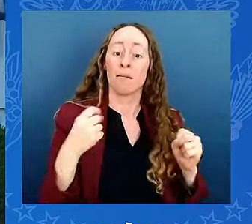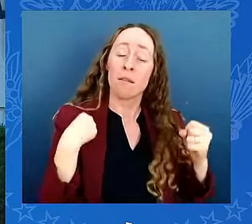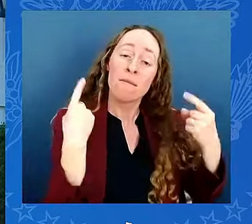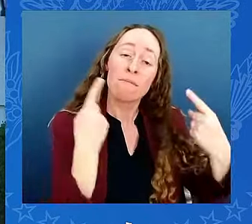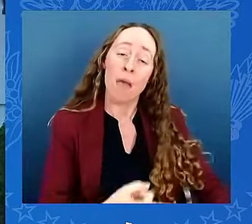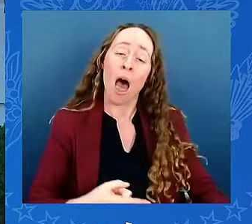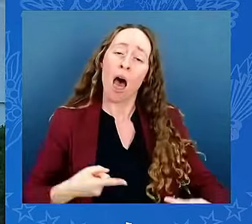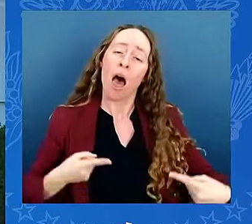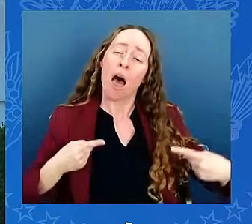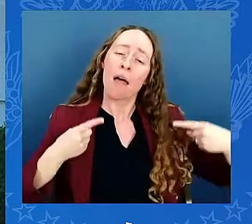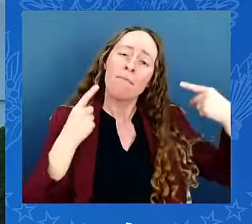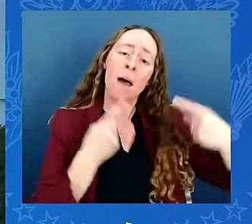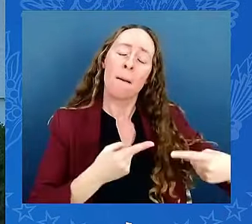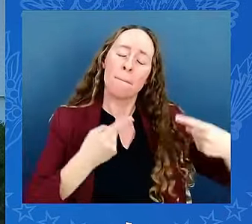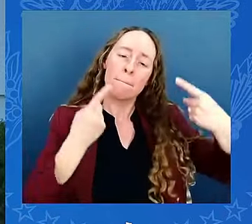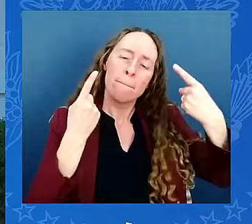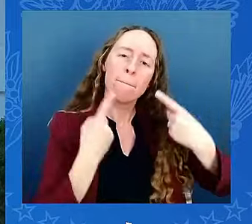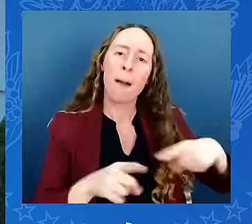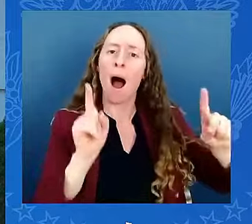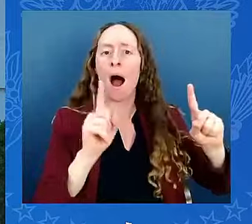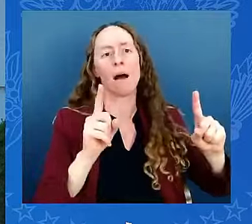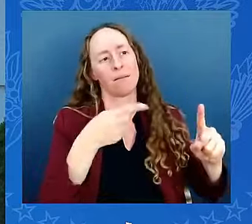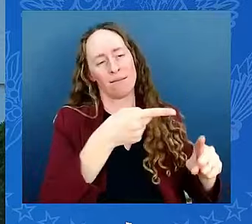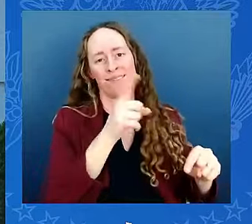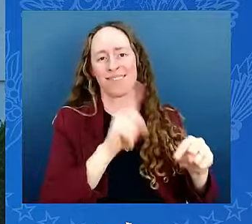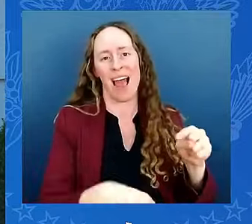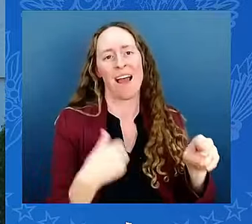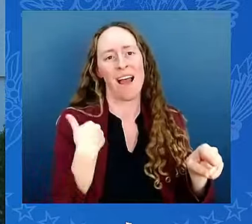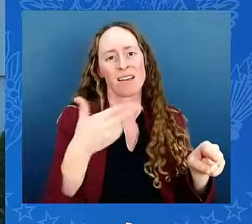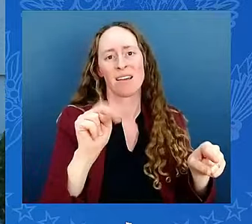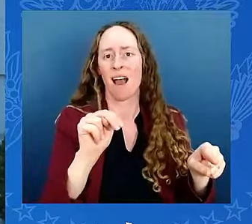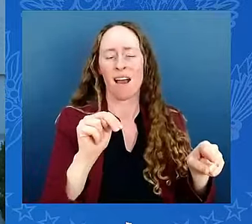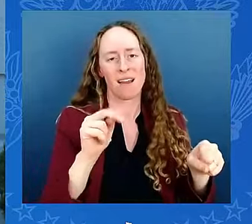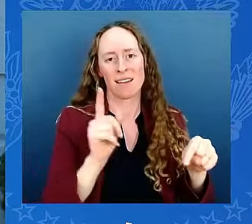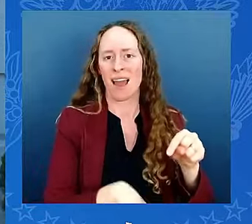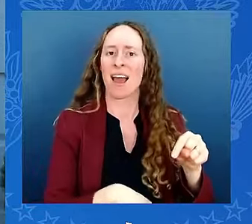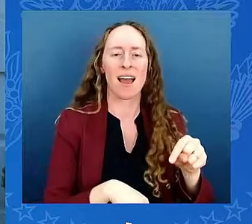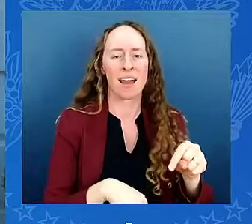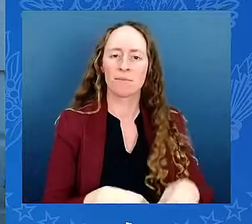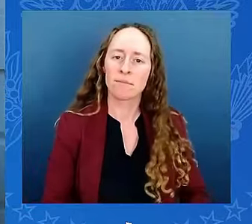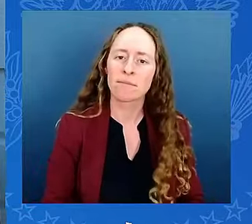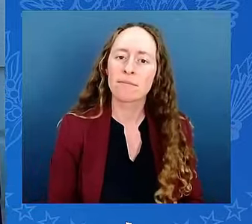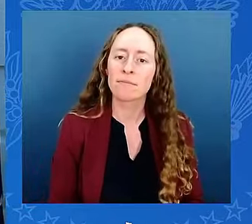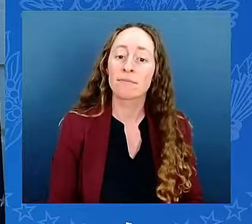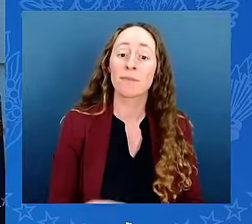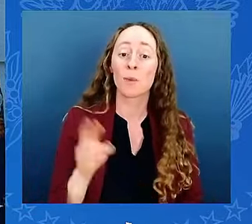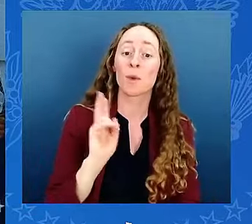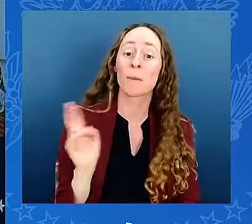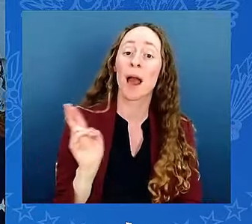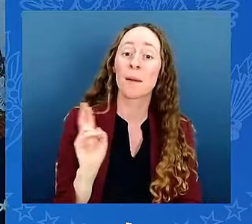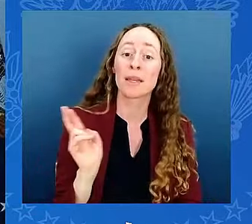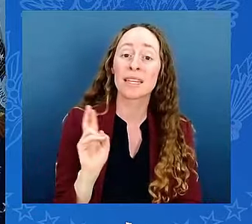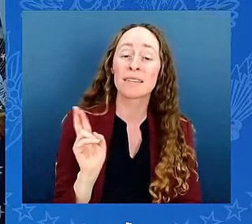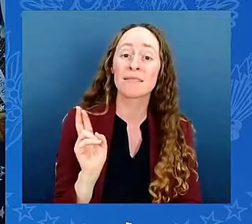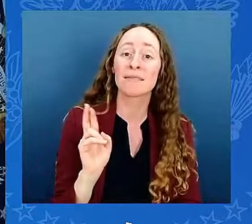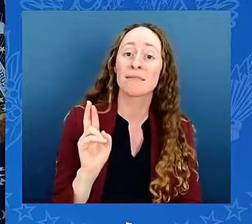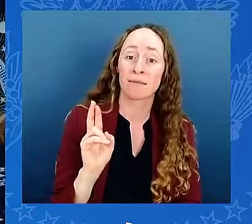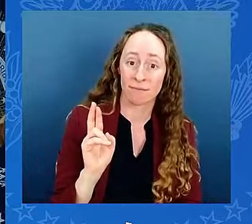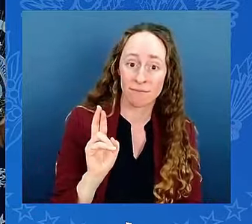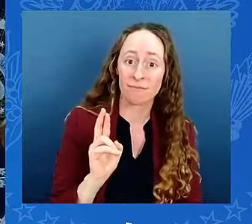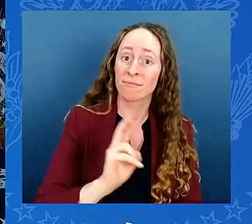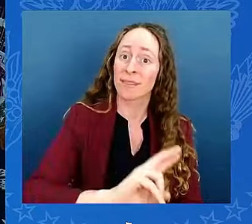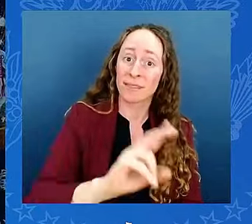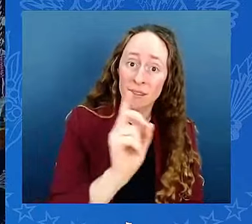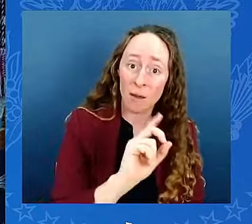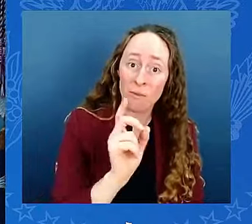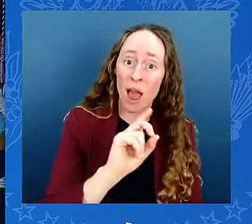I signed a bipartisan bill, then it was known as forced arbitration. Remember that? We hire you if, in fact,